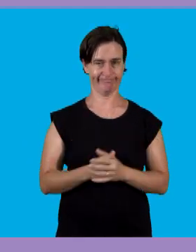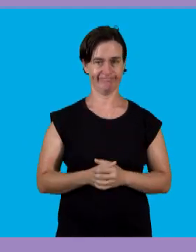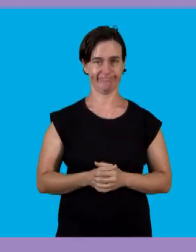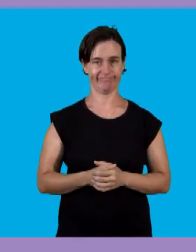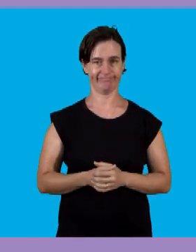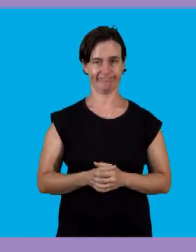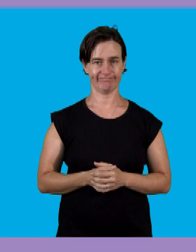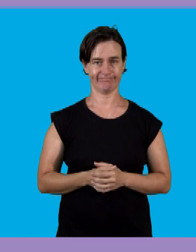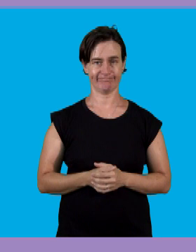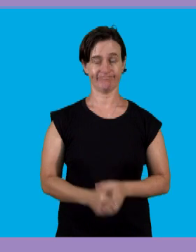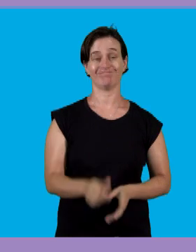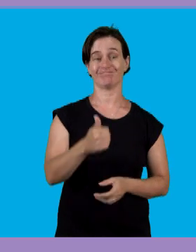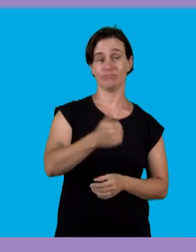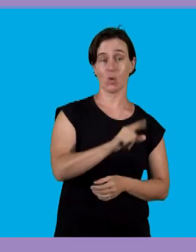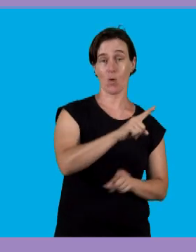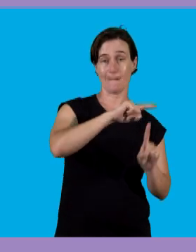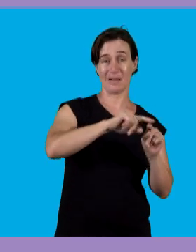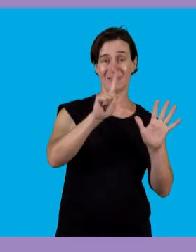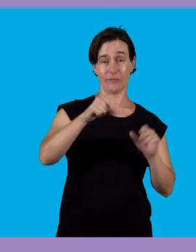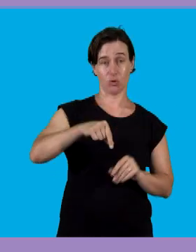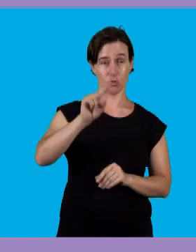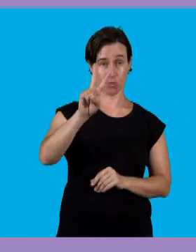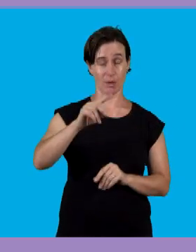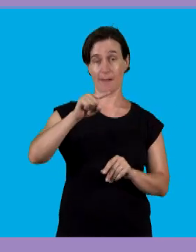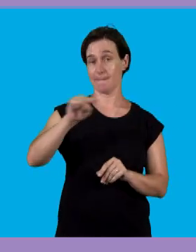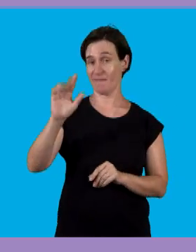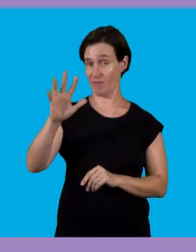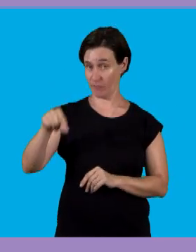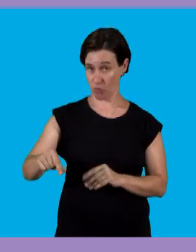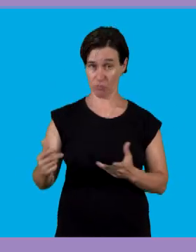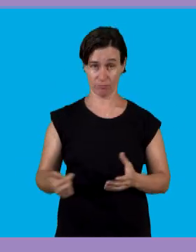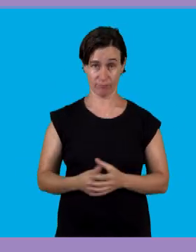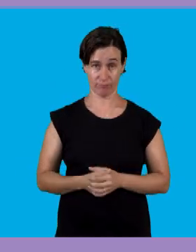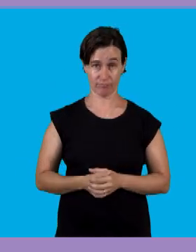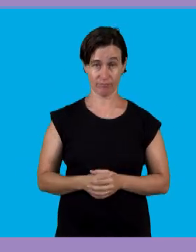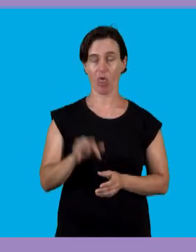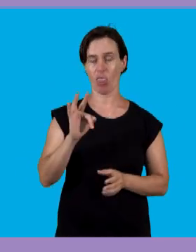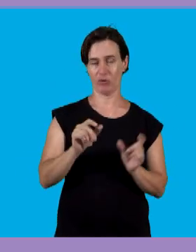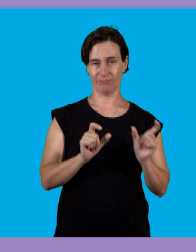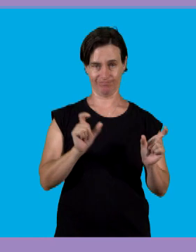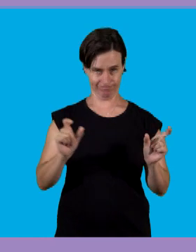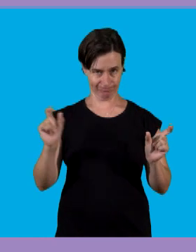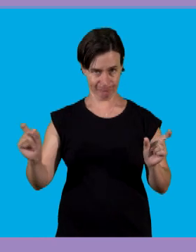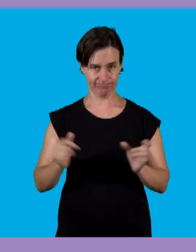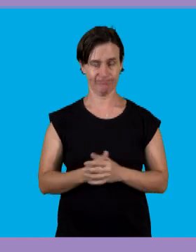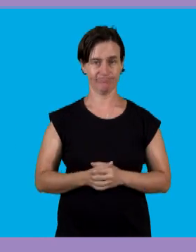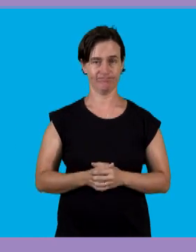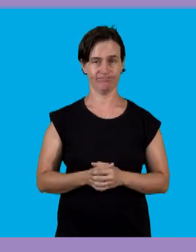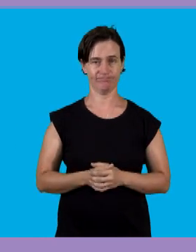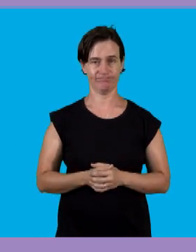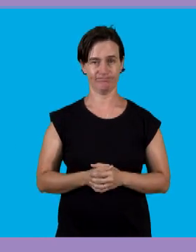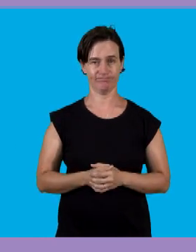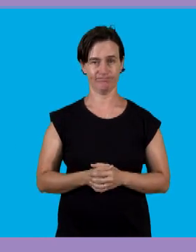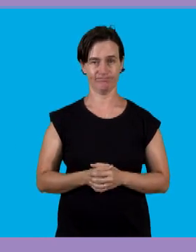terms. Then we have 1 plus 7q squared minus 5q. Those are 3 terms. It's